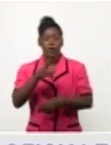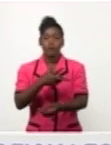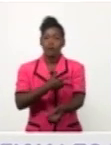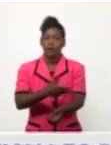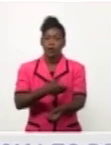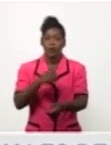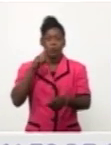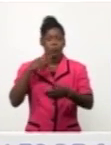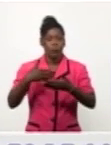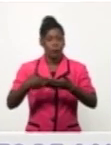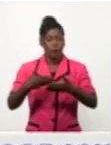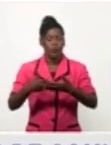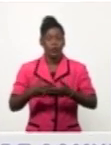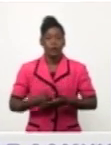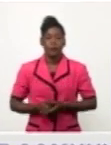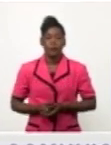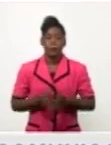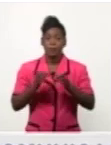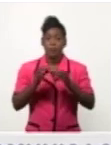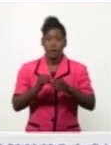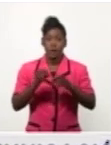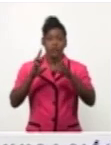224.